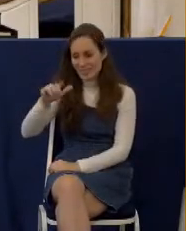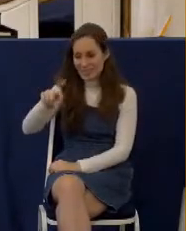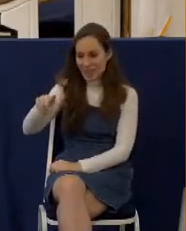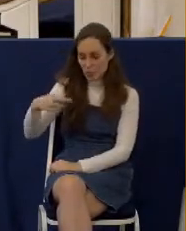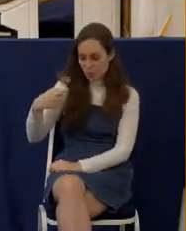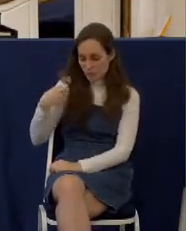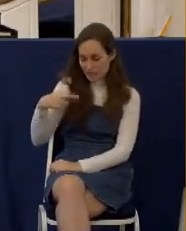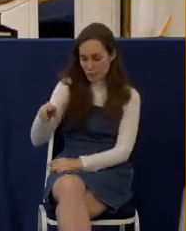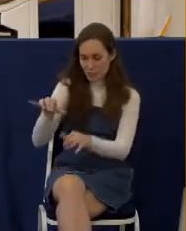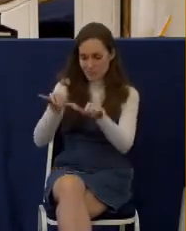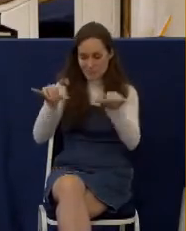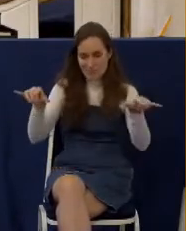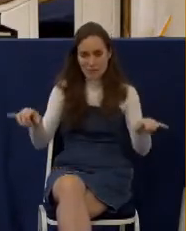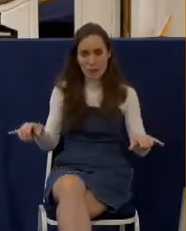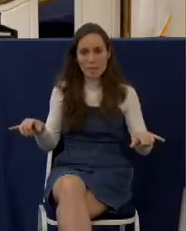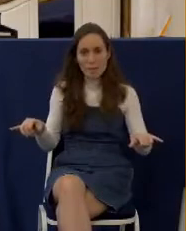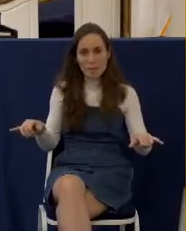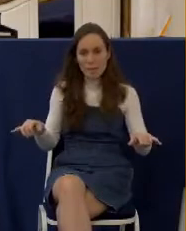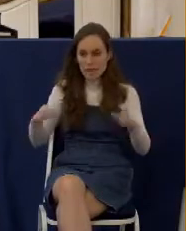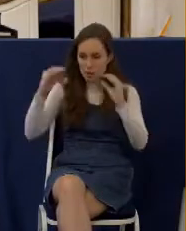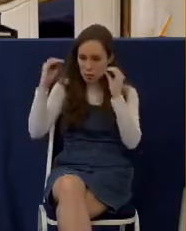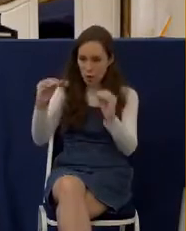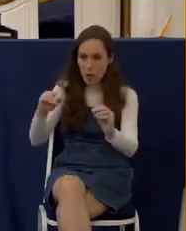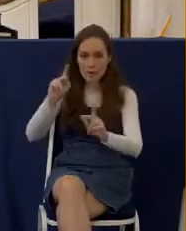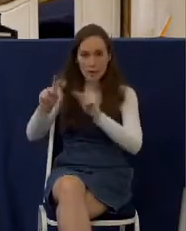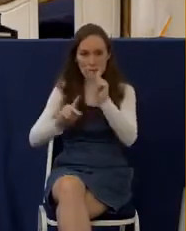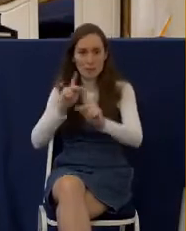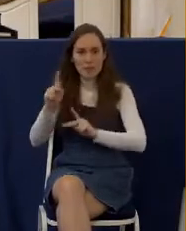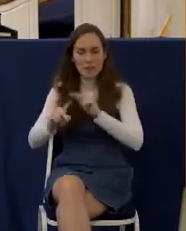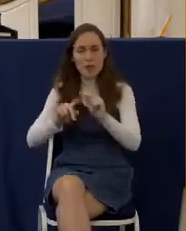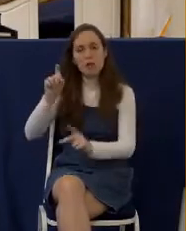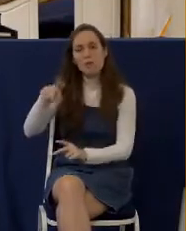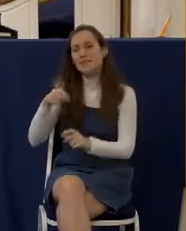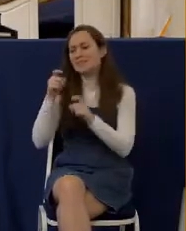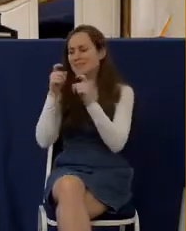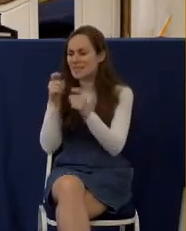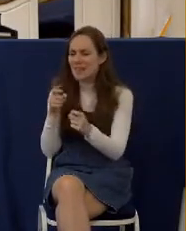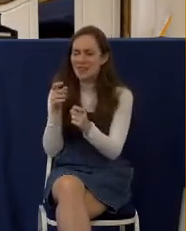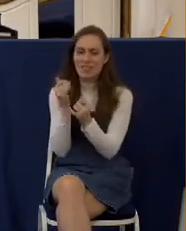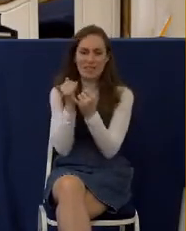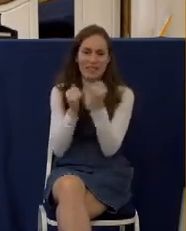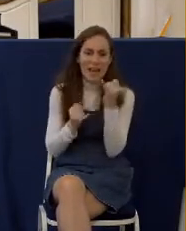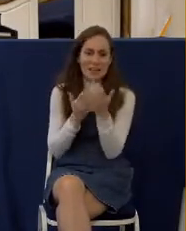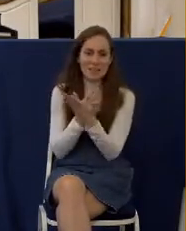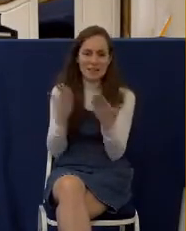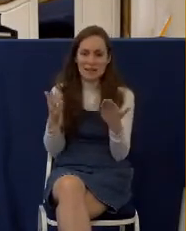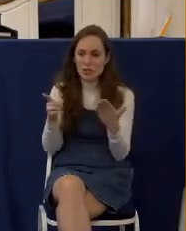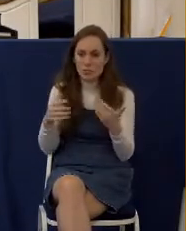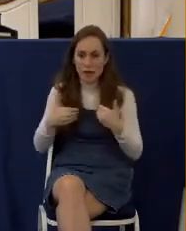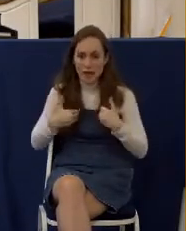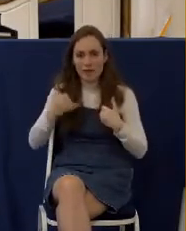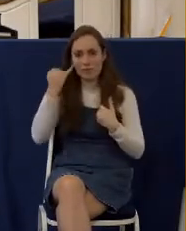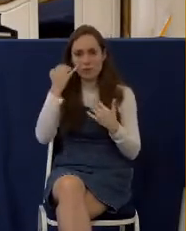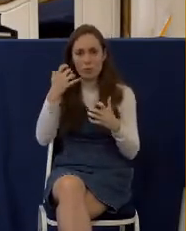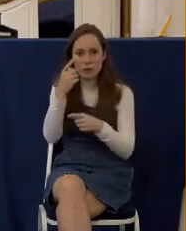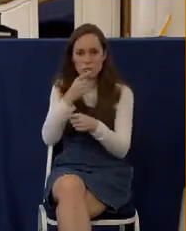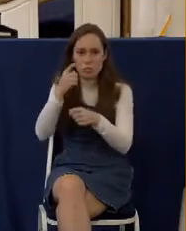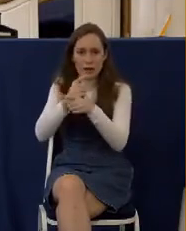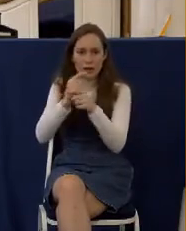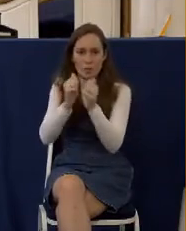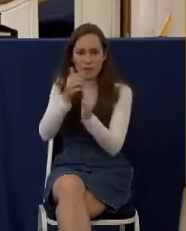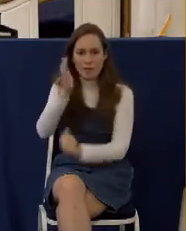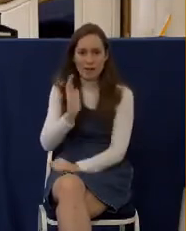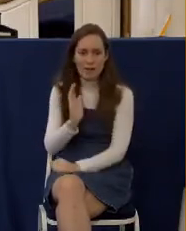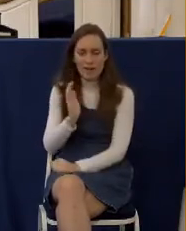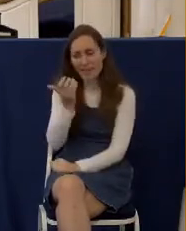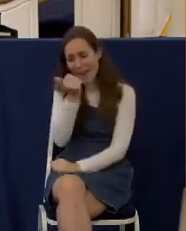that system had taught people that you give the last thing that you have if you want to be right with God. That any idea like that, any